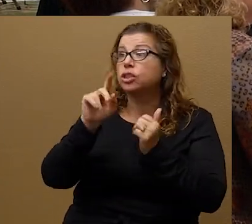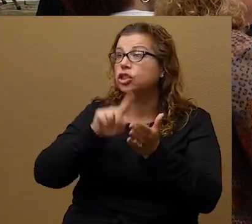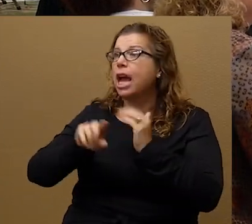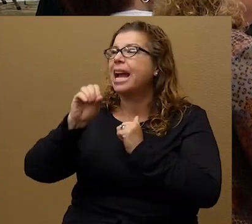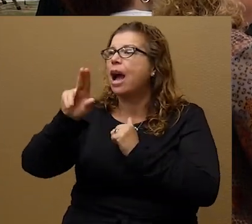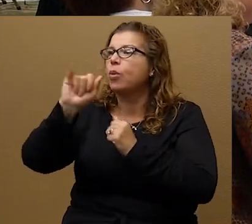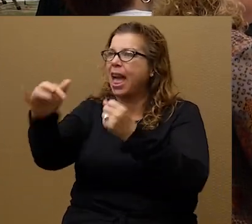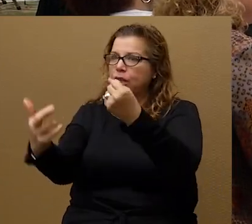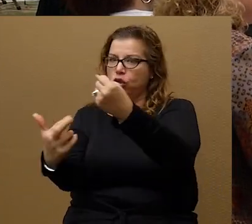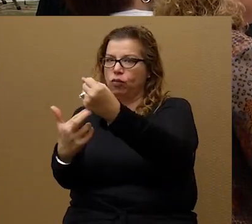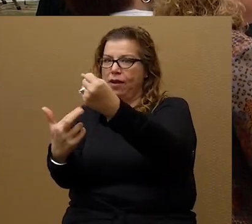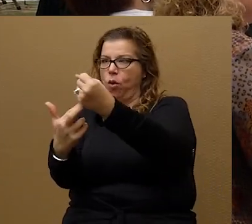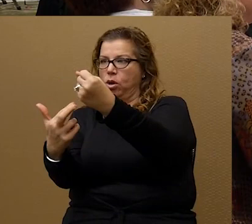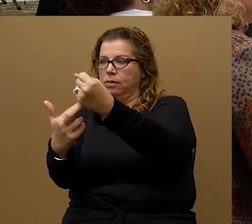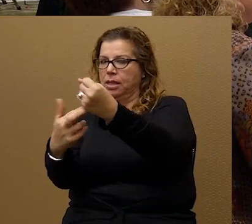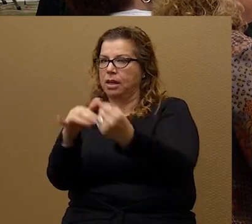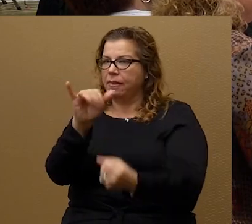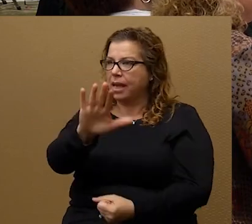reinforcement piece.